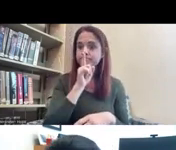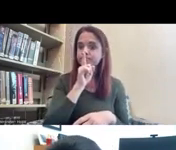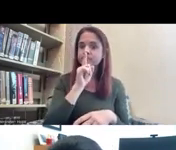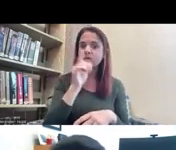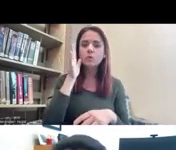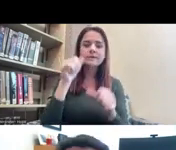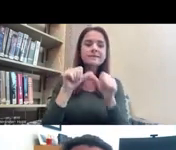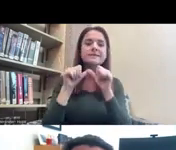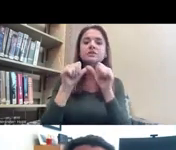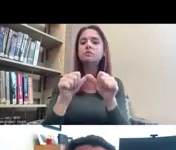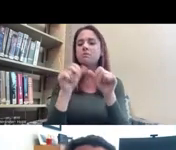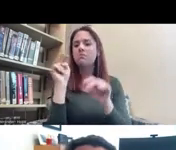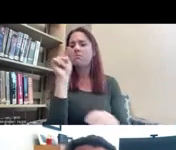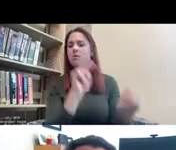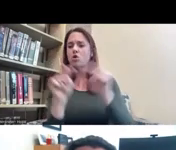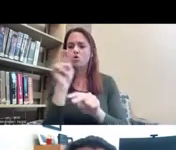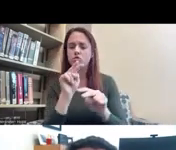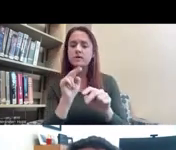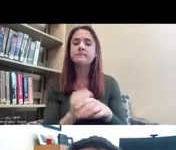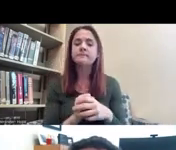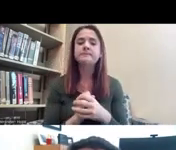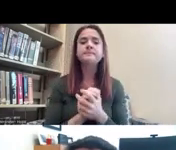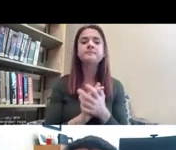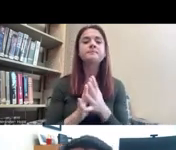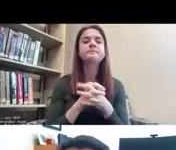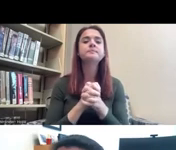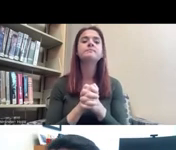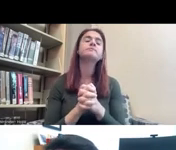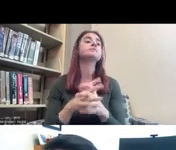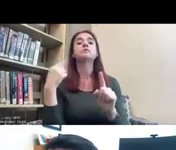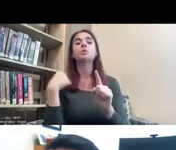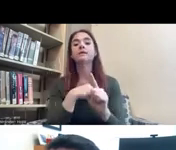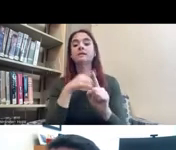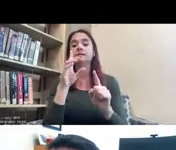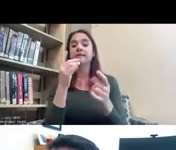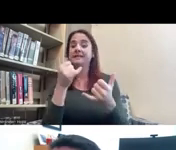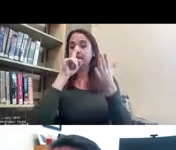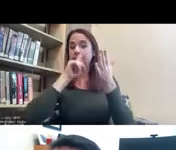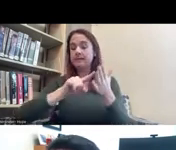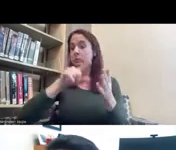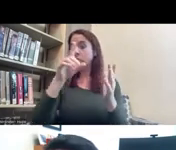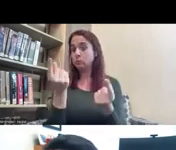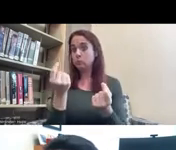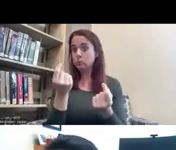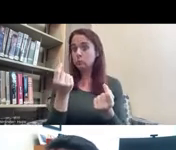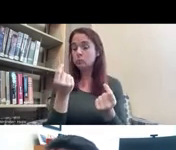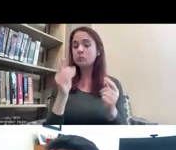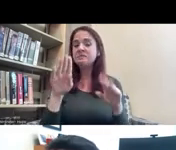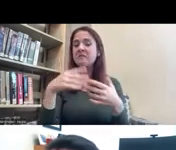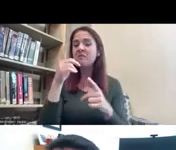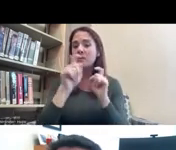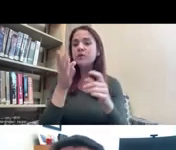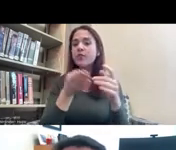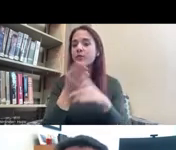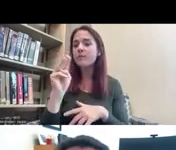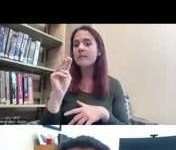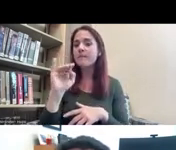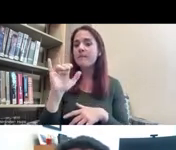continue monitoring. And so what we did in this study was we gave questions through my